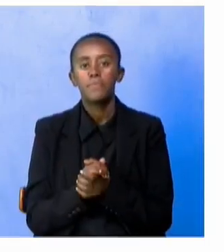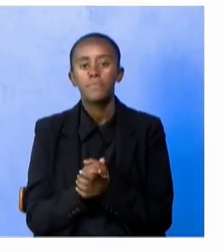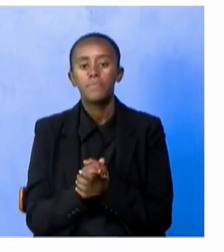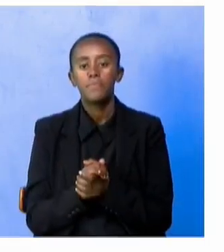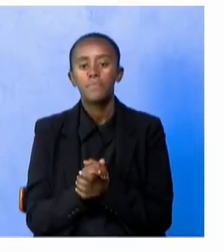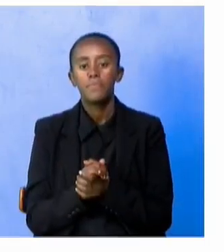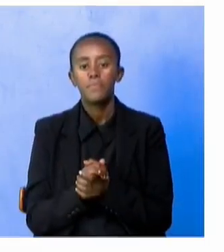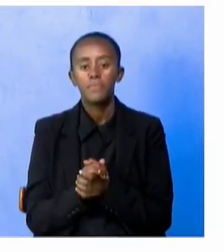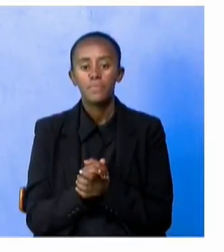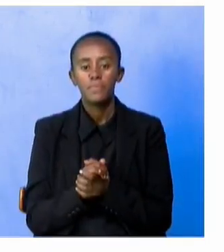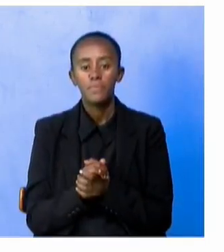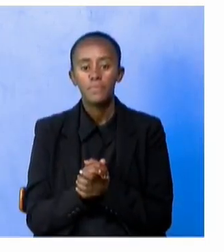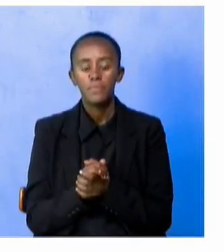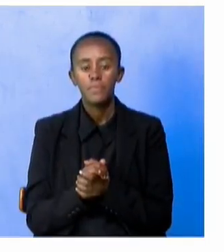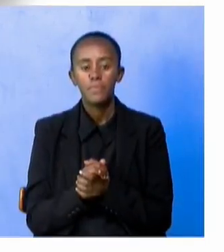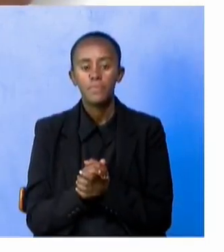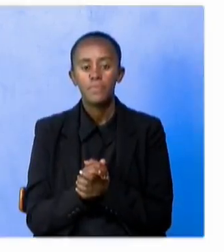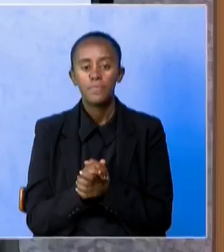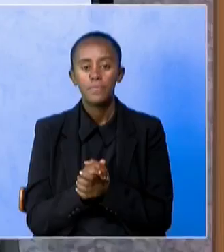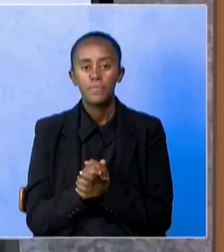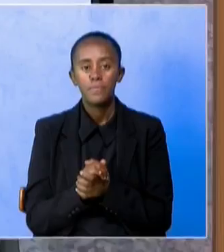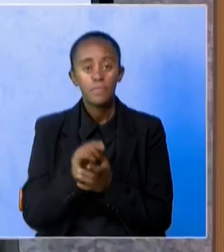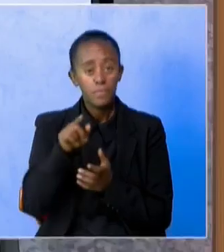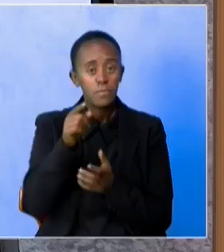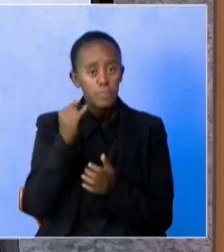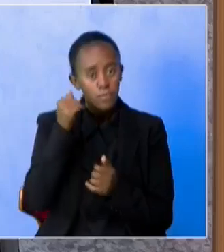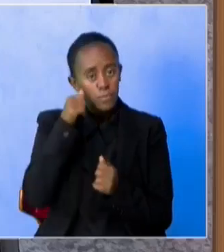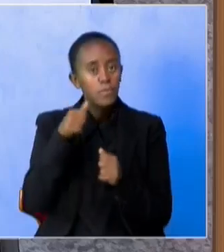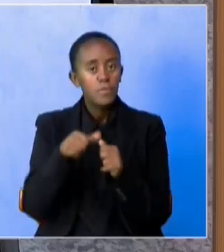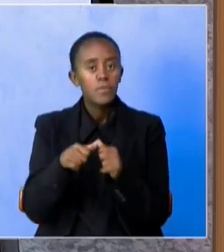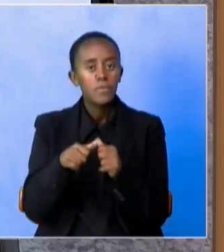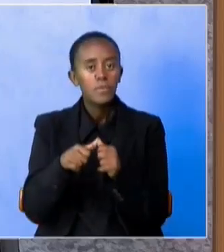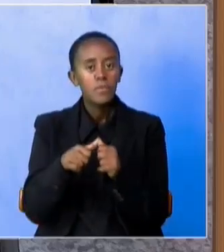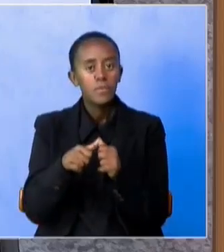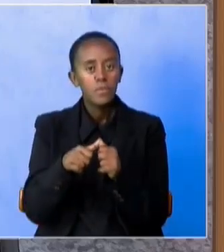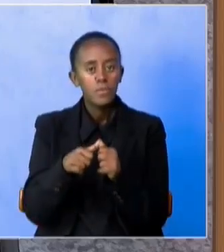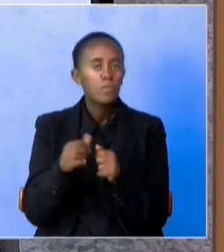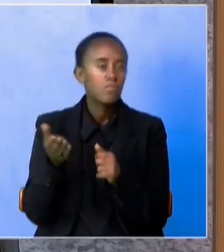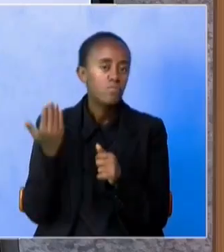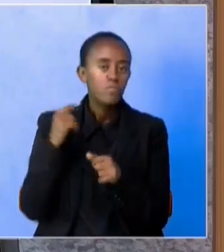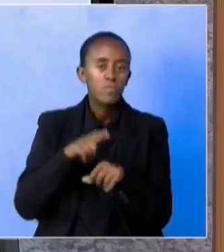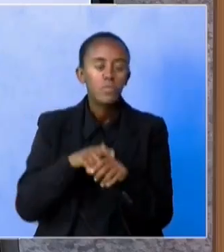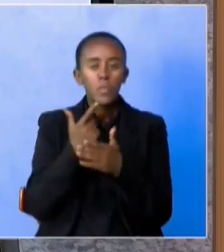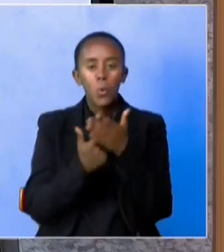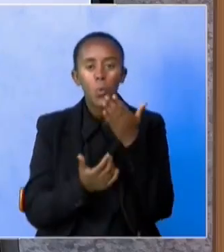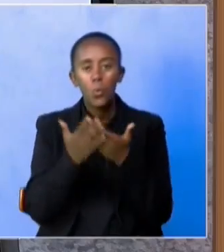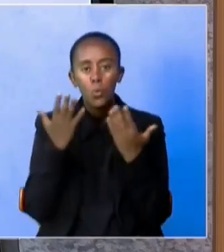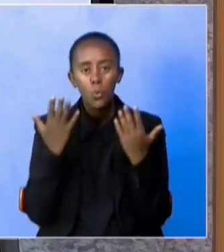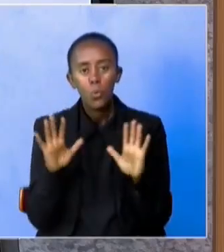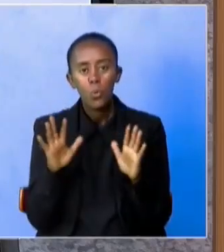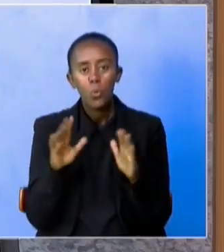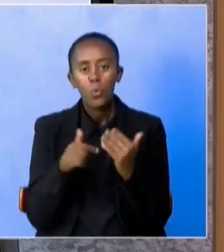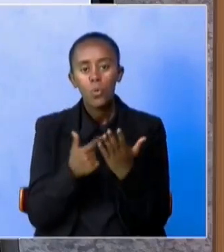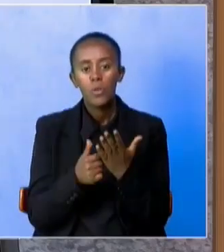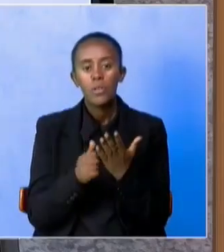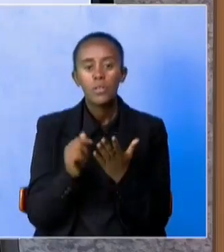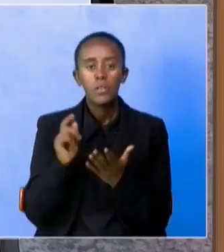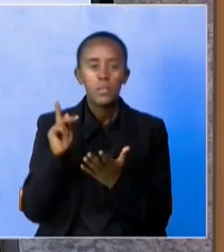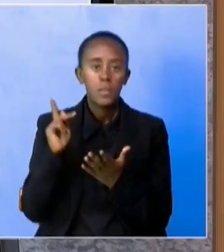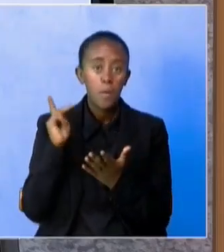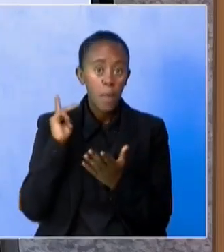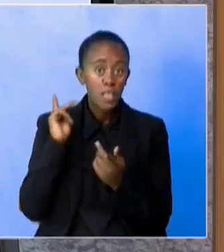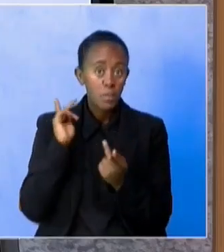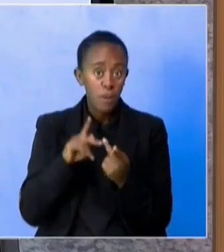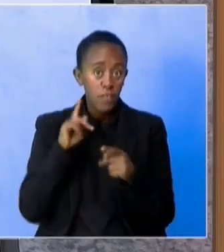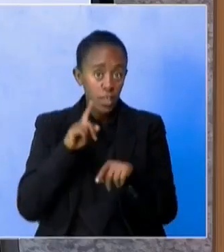If you remember the other day also, we talked about the past perfect tense. And today